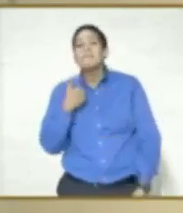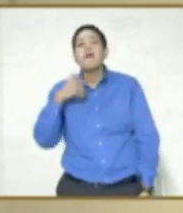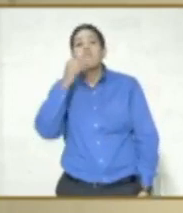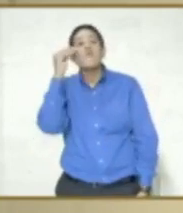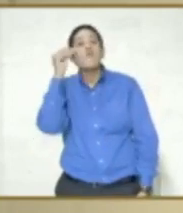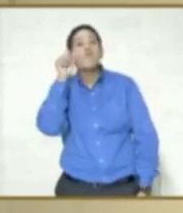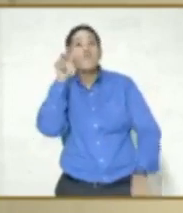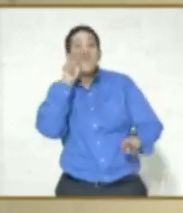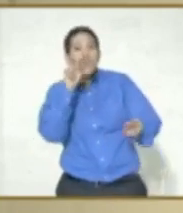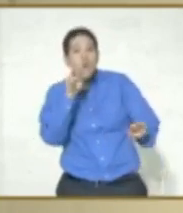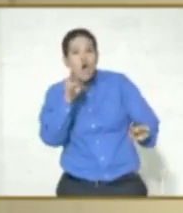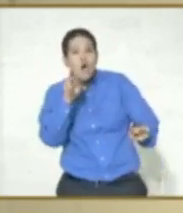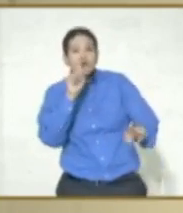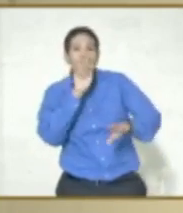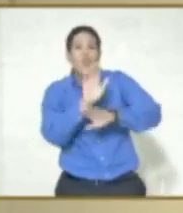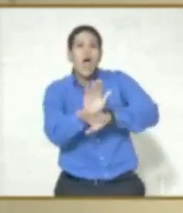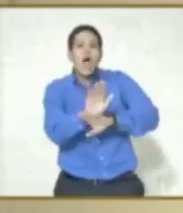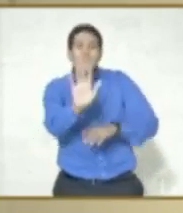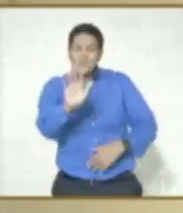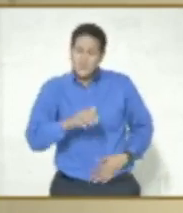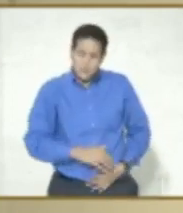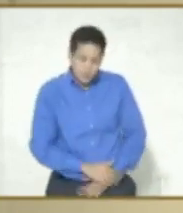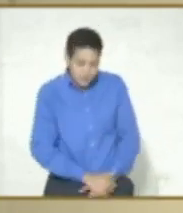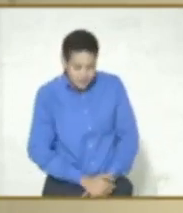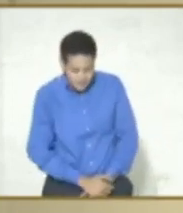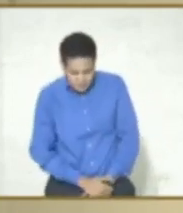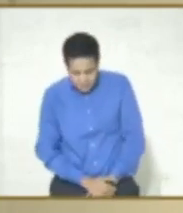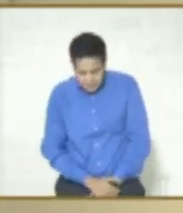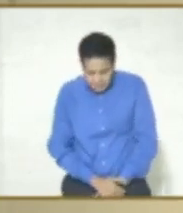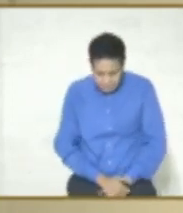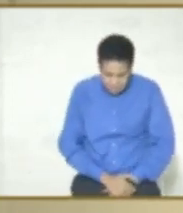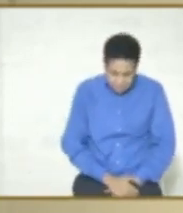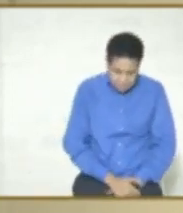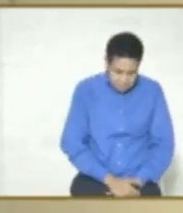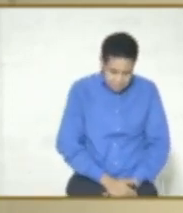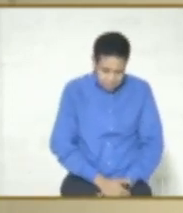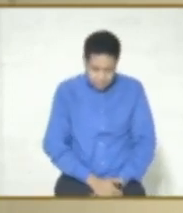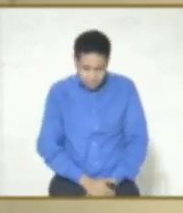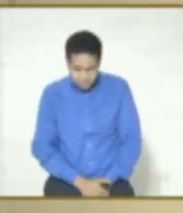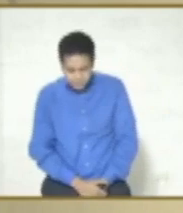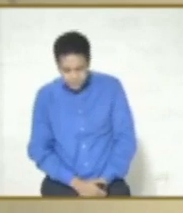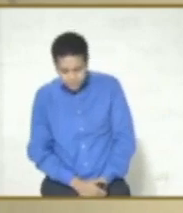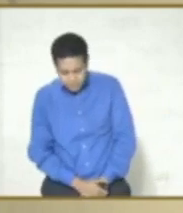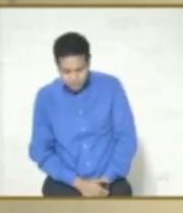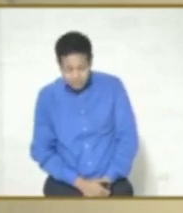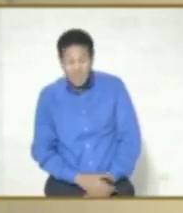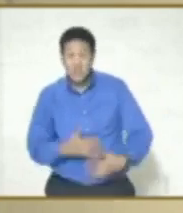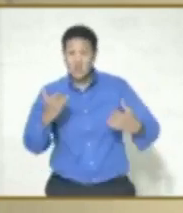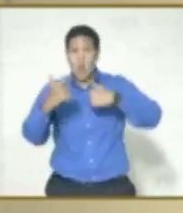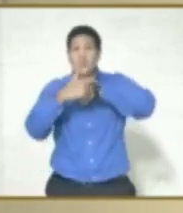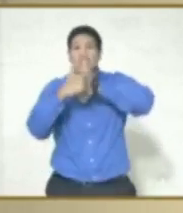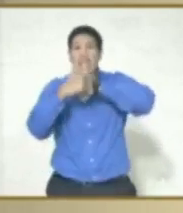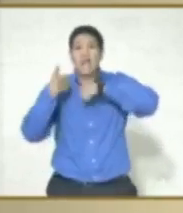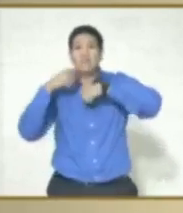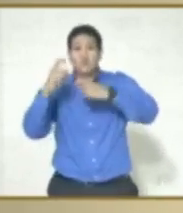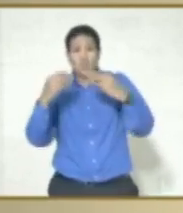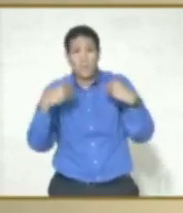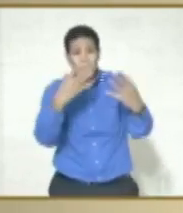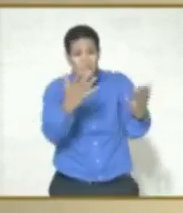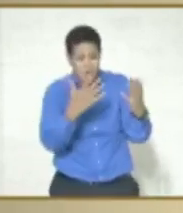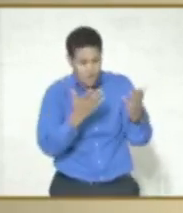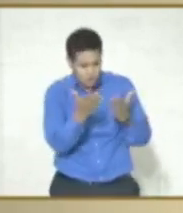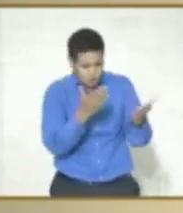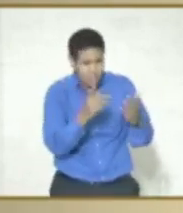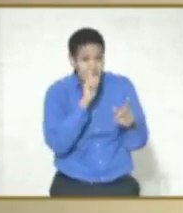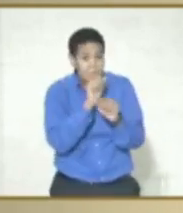afternoon. It is critical that in this time we provide services to ensure that our senior citizens remain